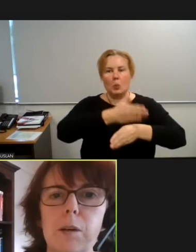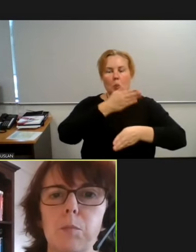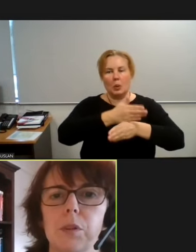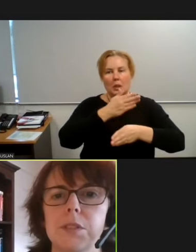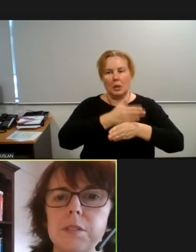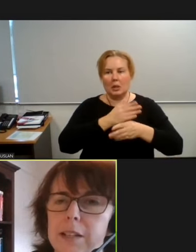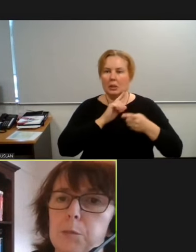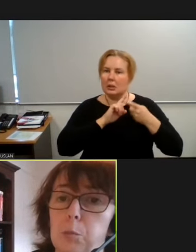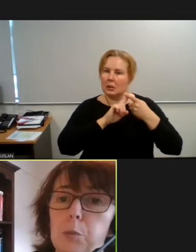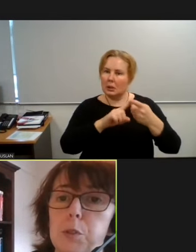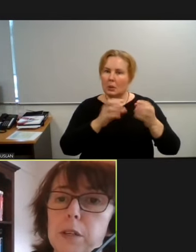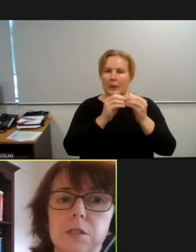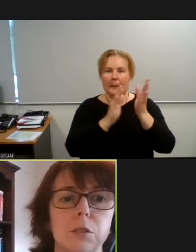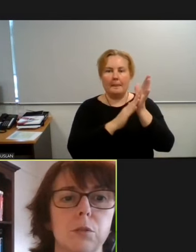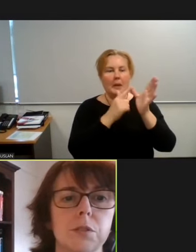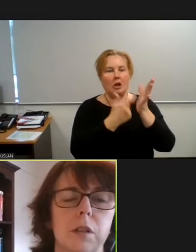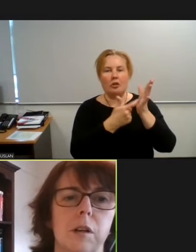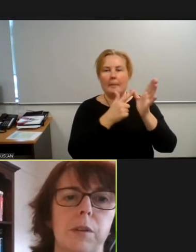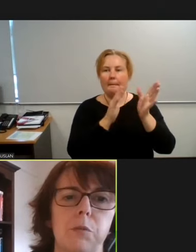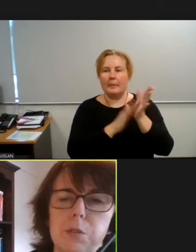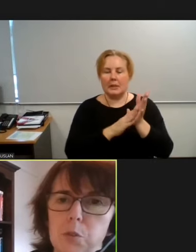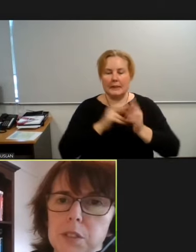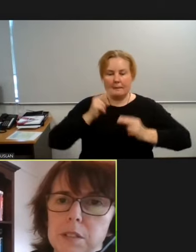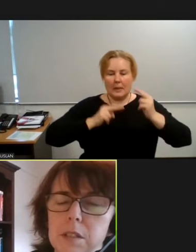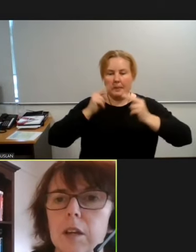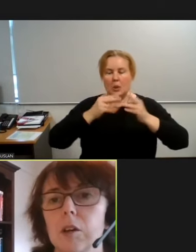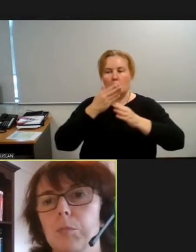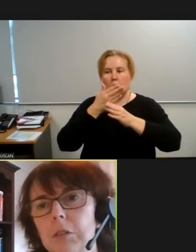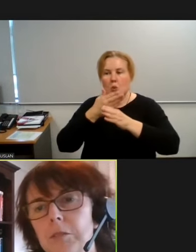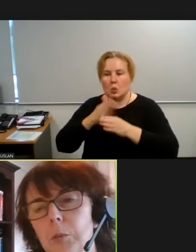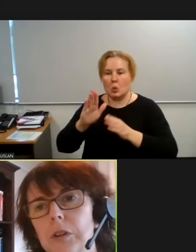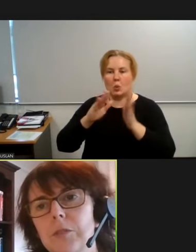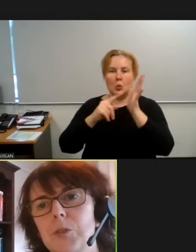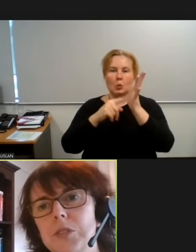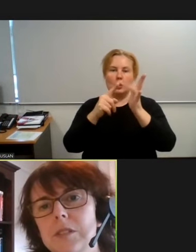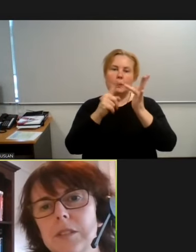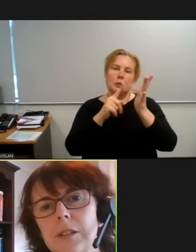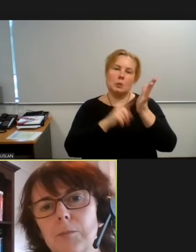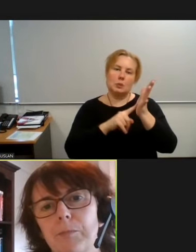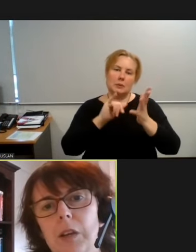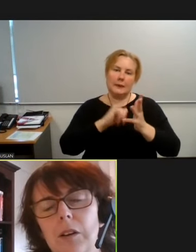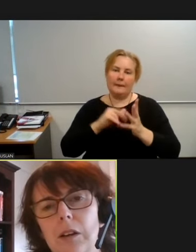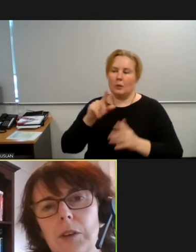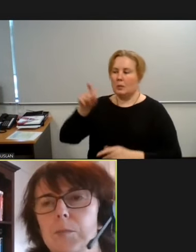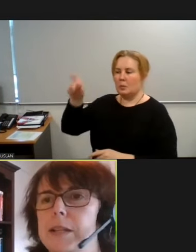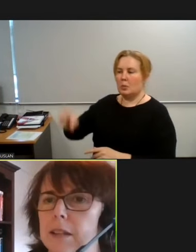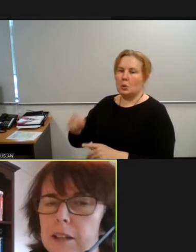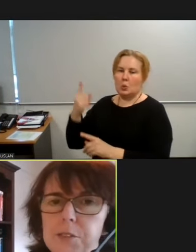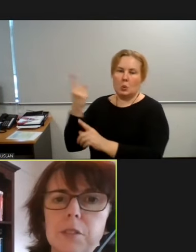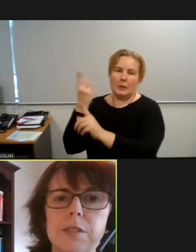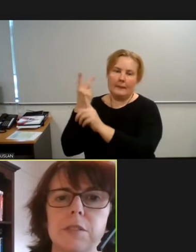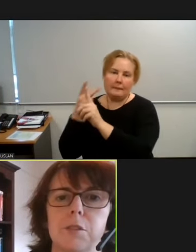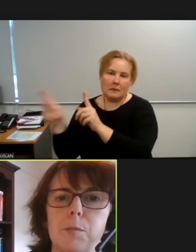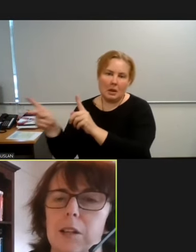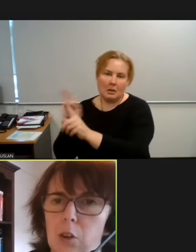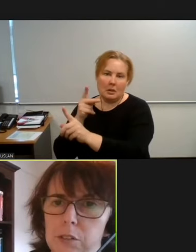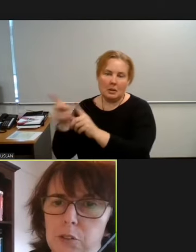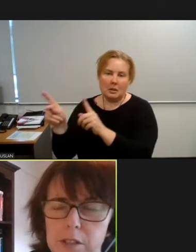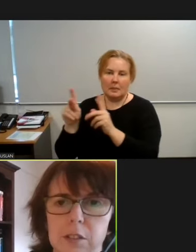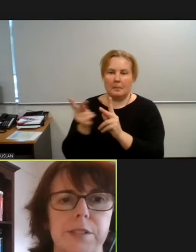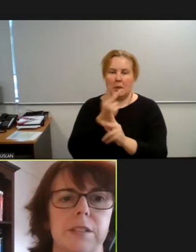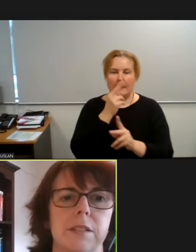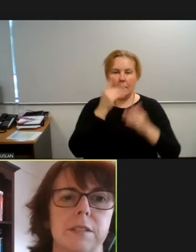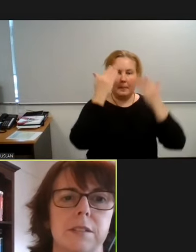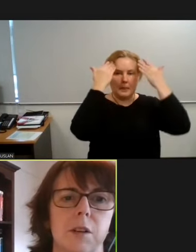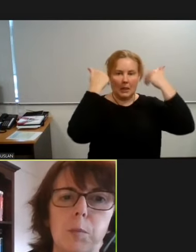for example, to develop new perpetrator tools and resources, both for workforces around the mental health service system, alcohol and